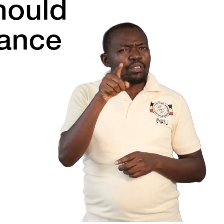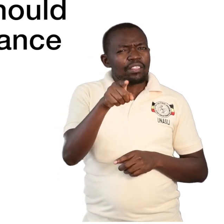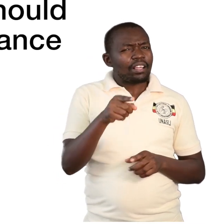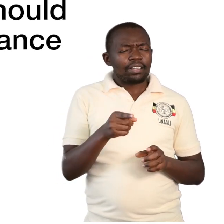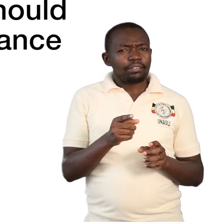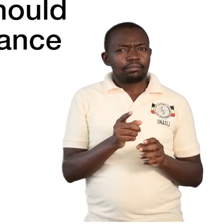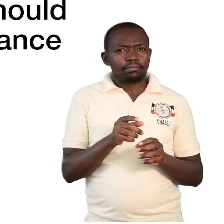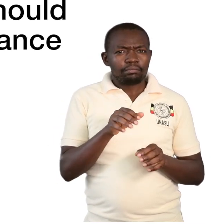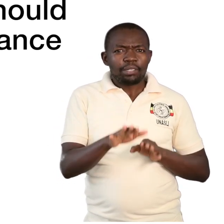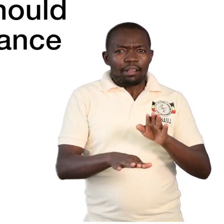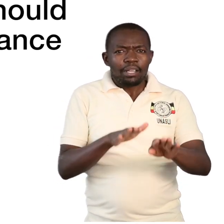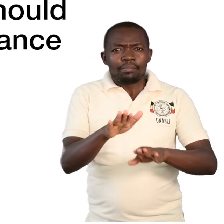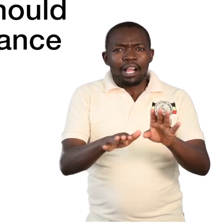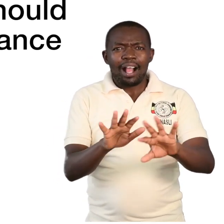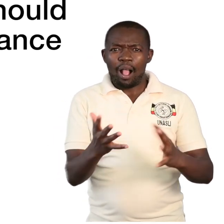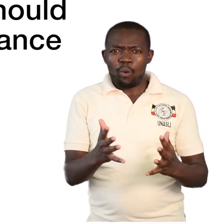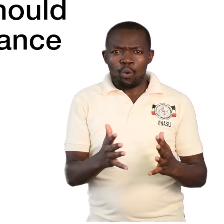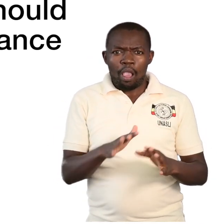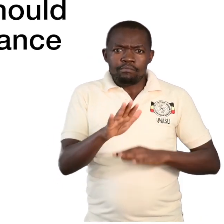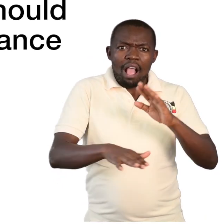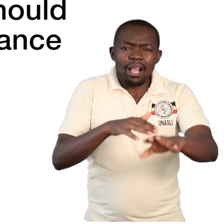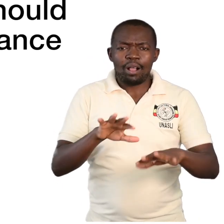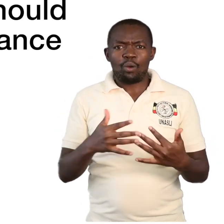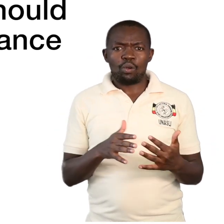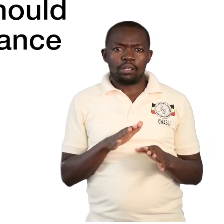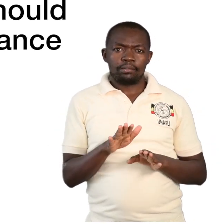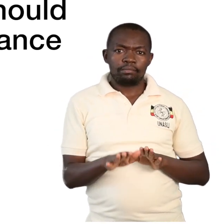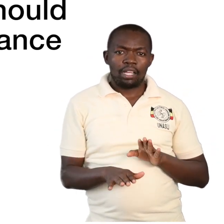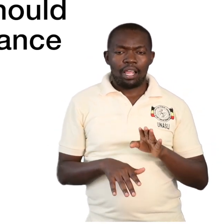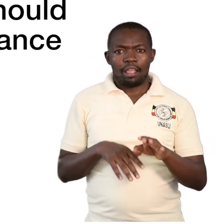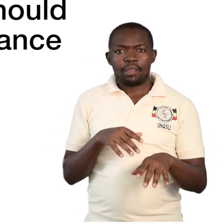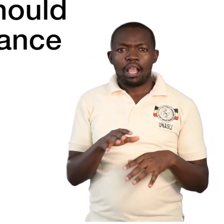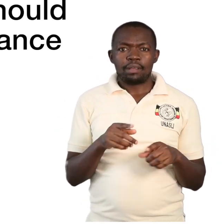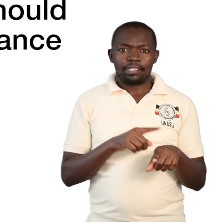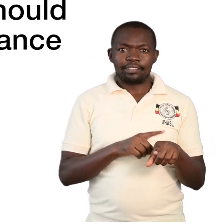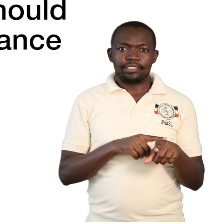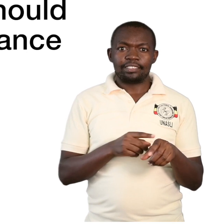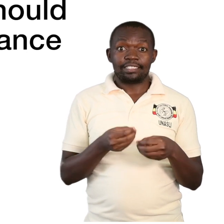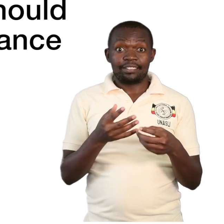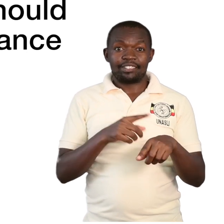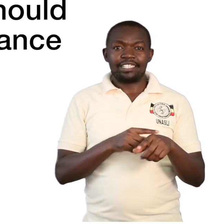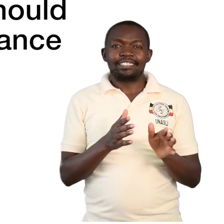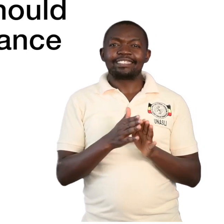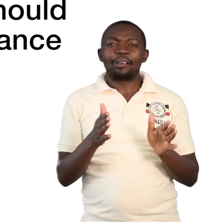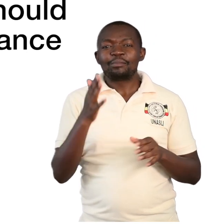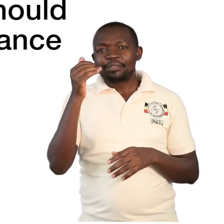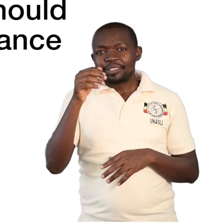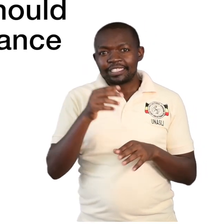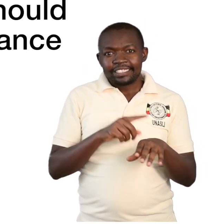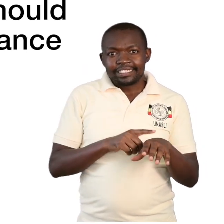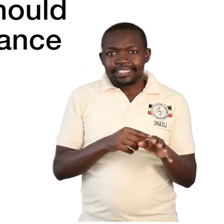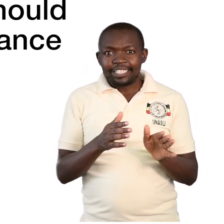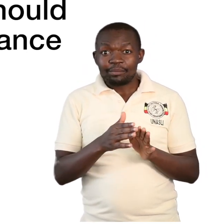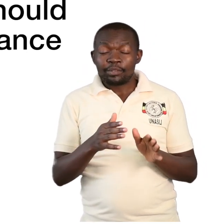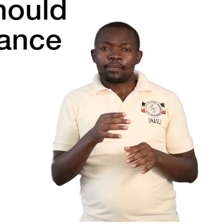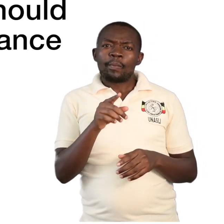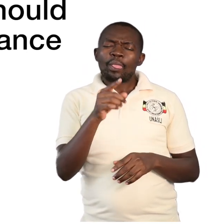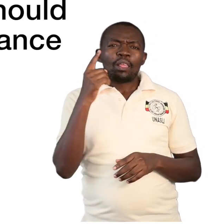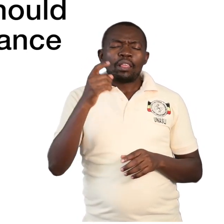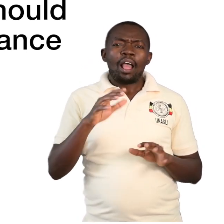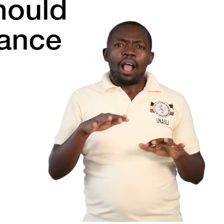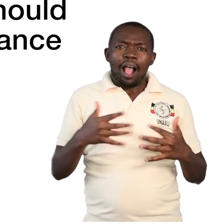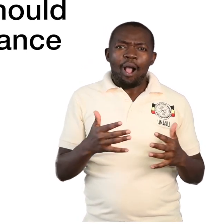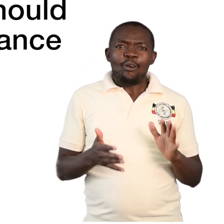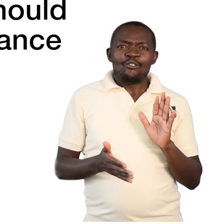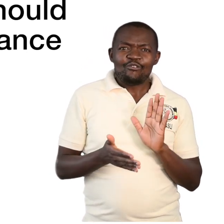should Jane walk to cover this distance in the given time? How fast should Jane